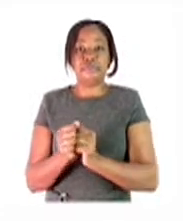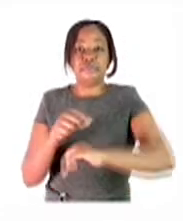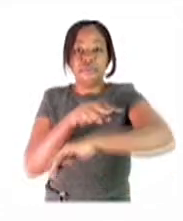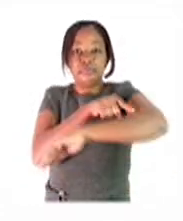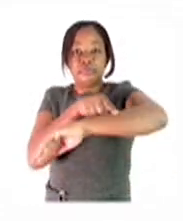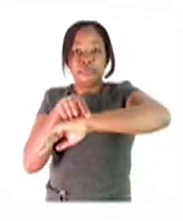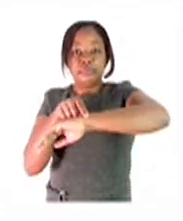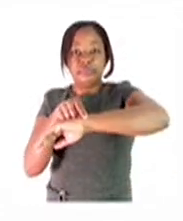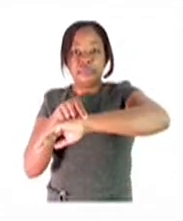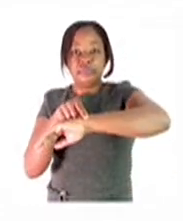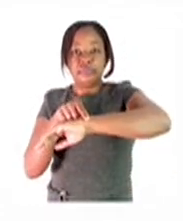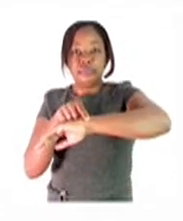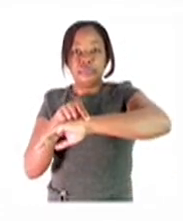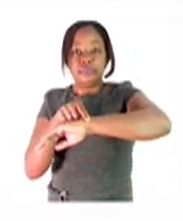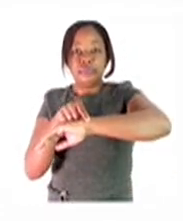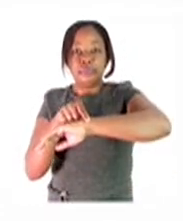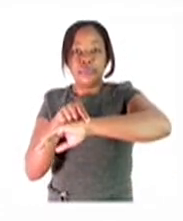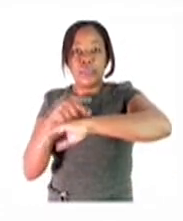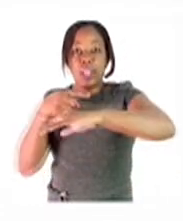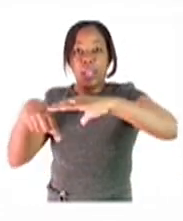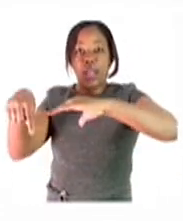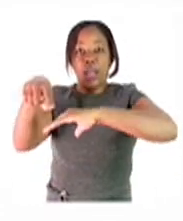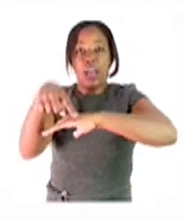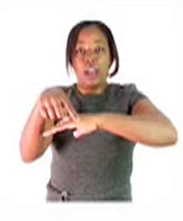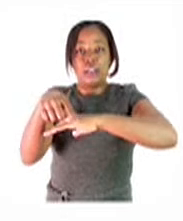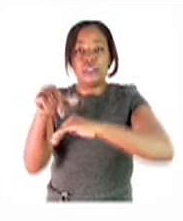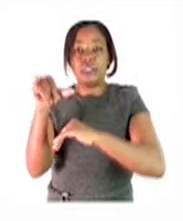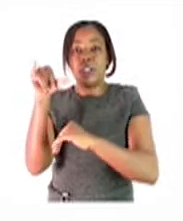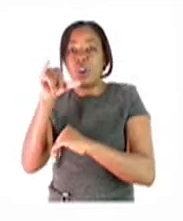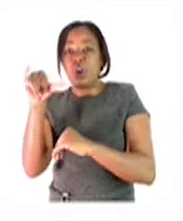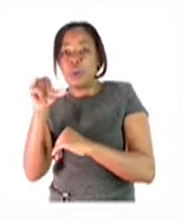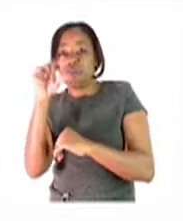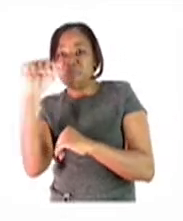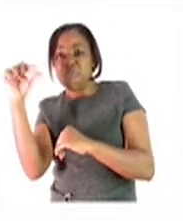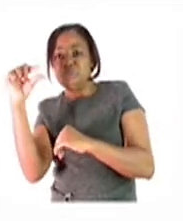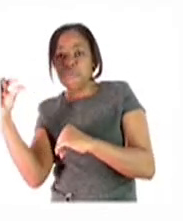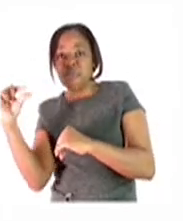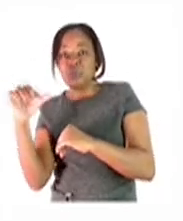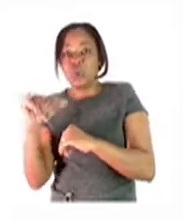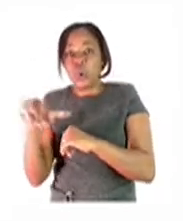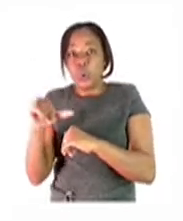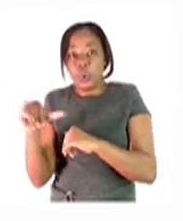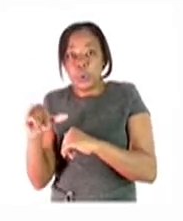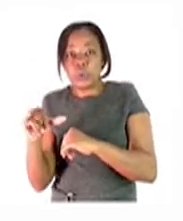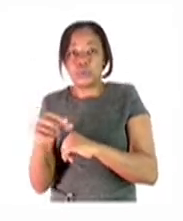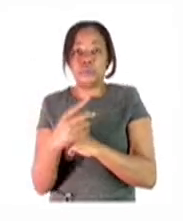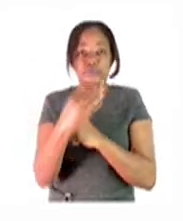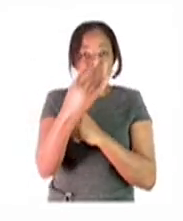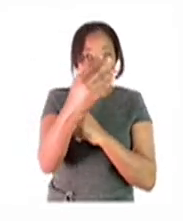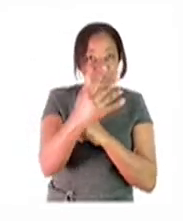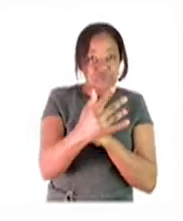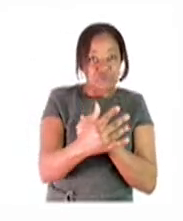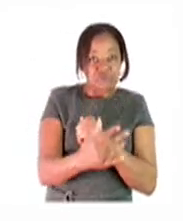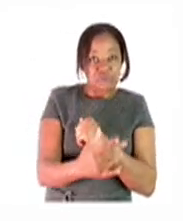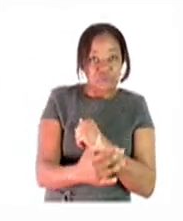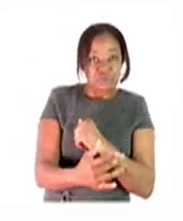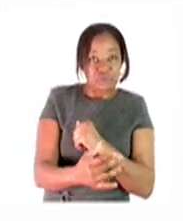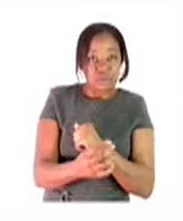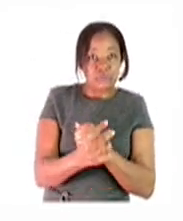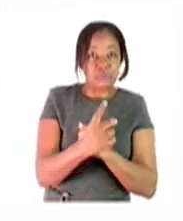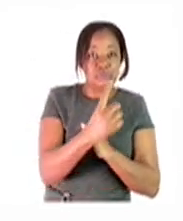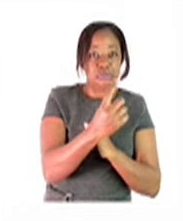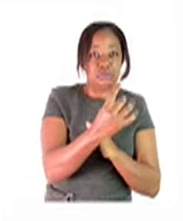and 5 screws, shoe. Lisa loves diamonds and